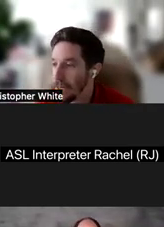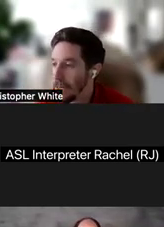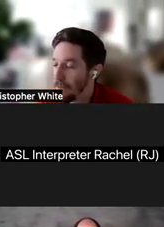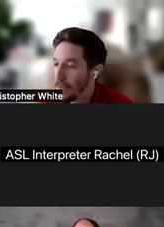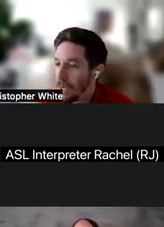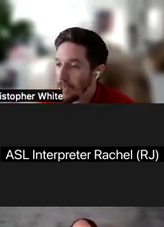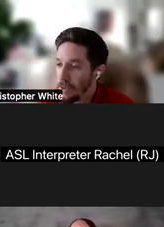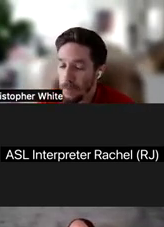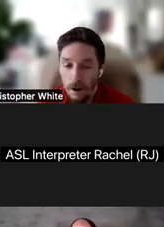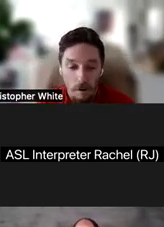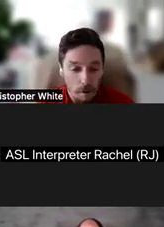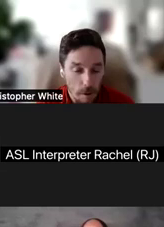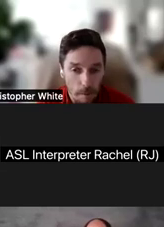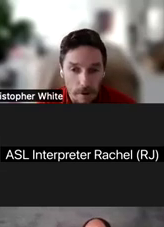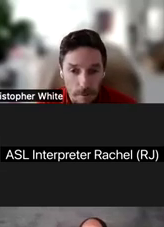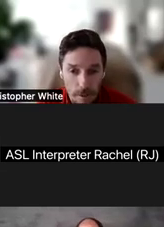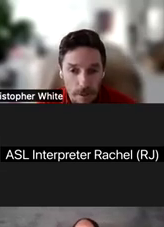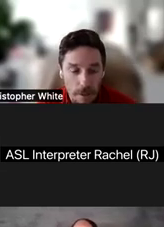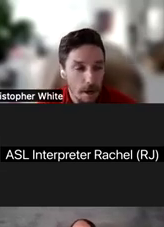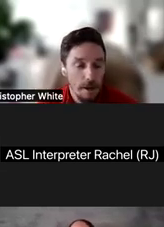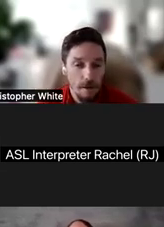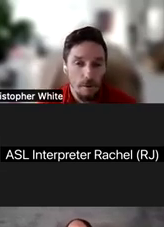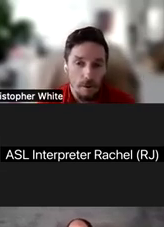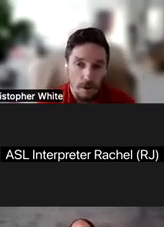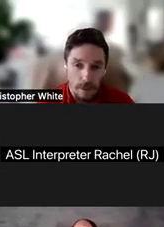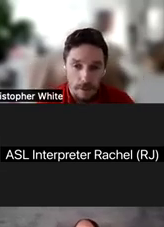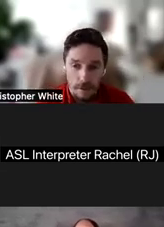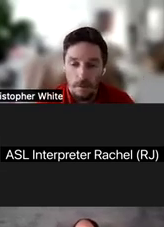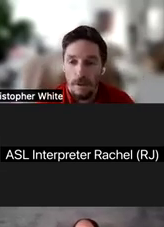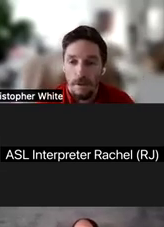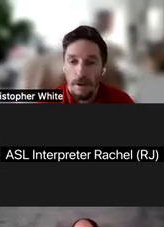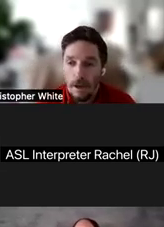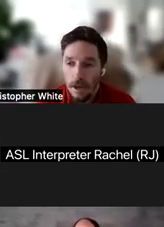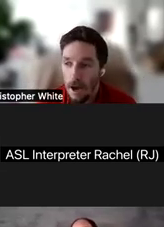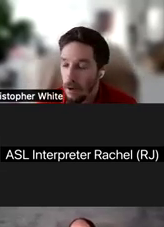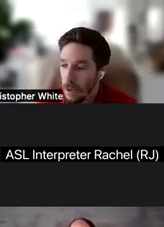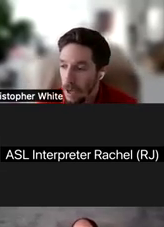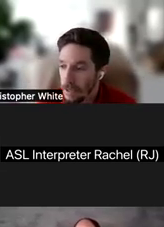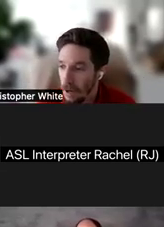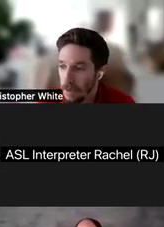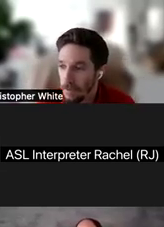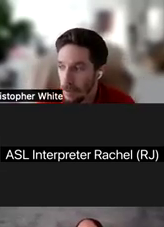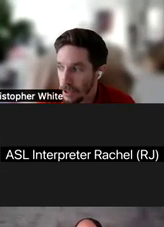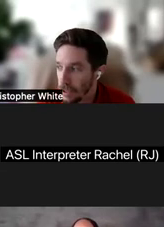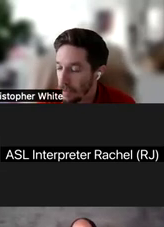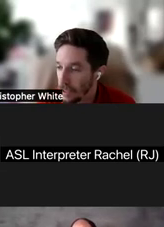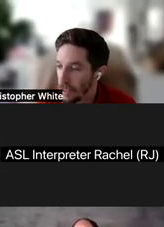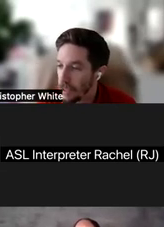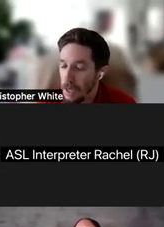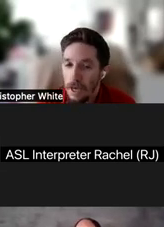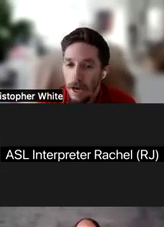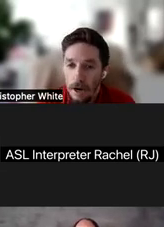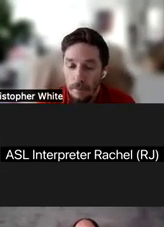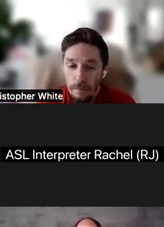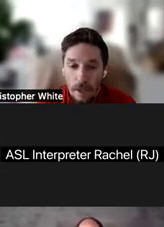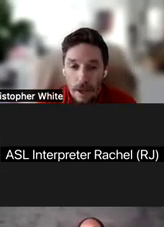committees to spread our earthquake preparedness message. I am the earthquake specialist with Cal OES, the Office of Emergency Services.